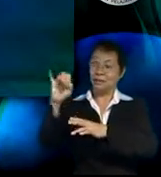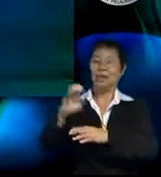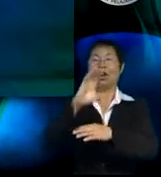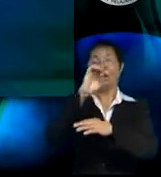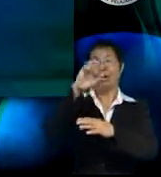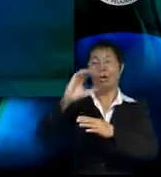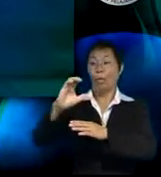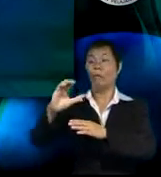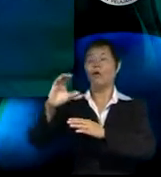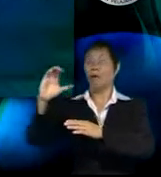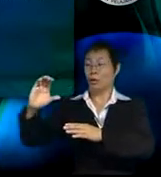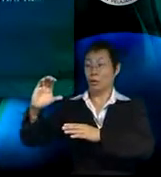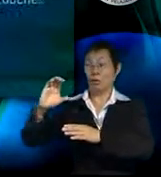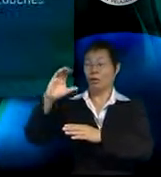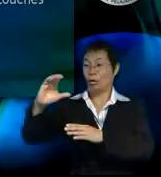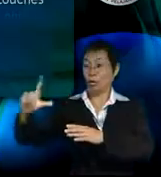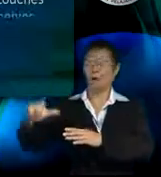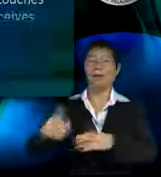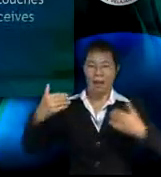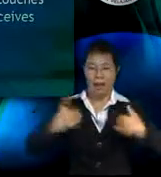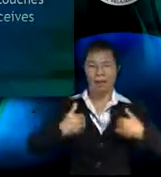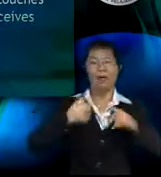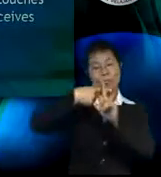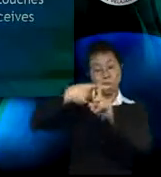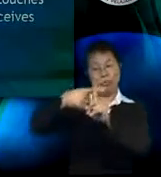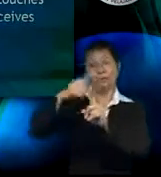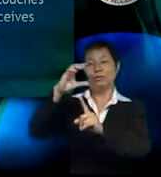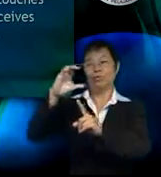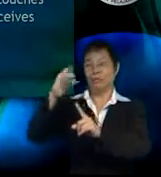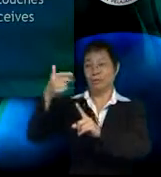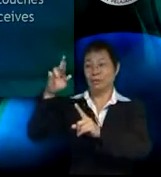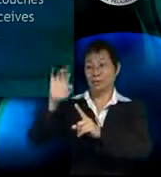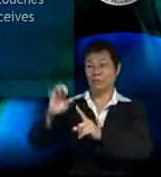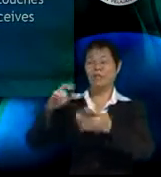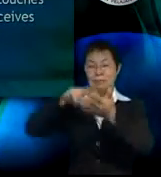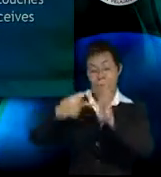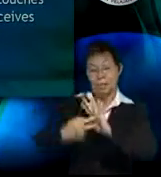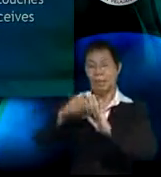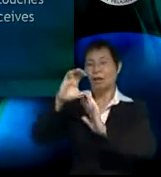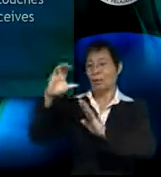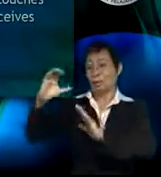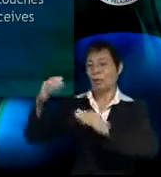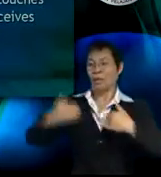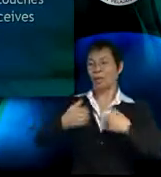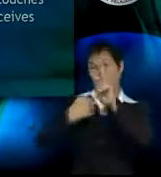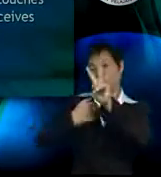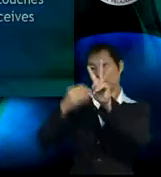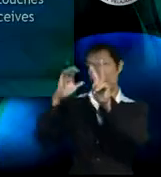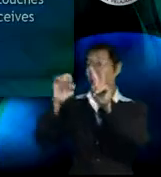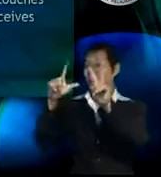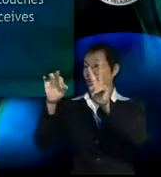Copper ions have 2 positive charge. This means that copper has 2 electrons